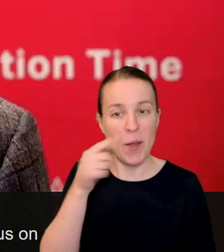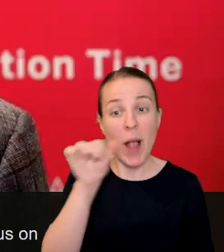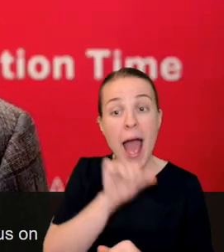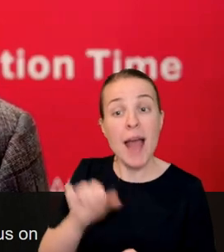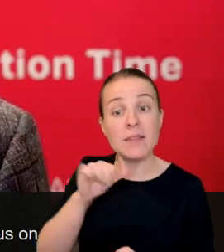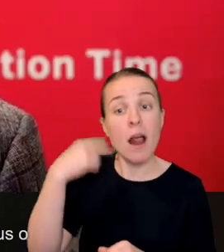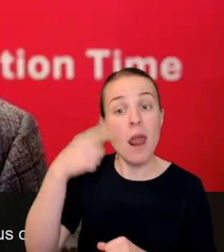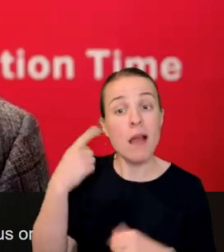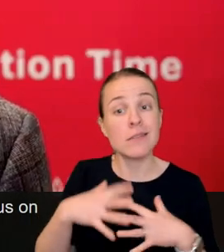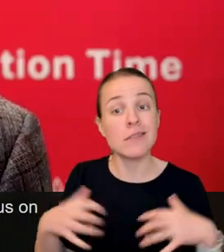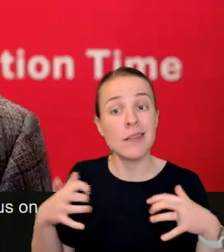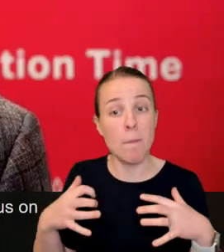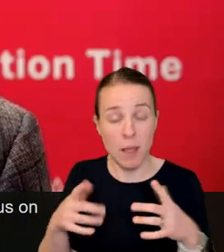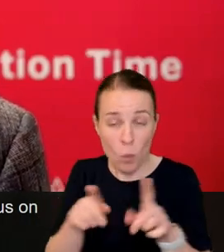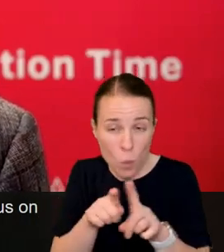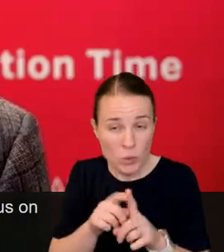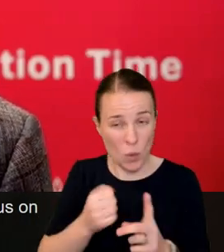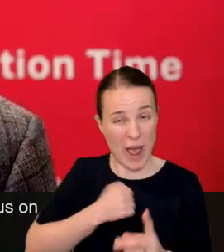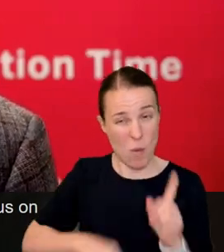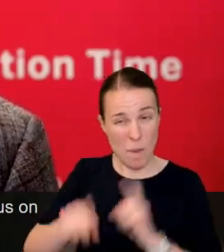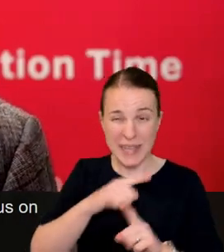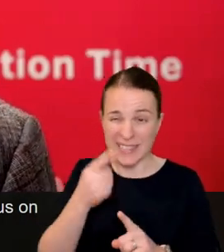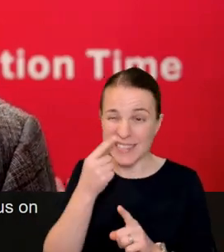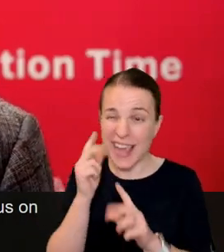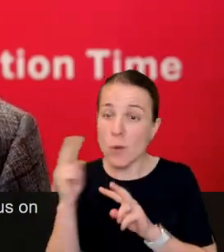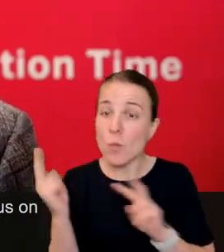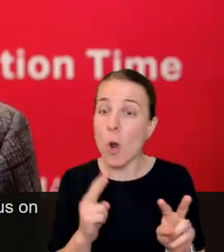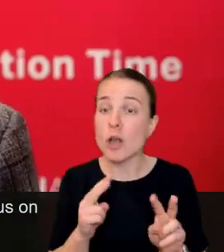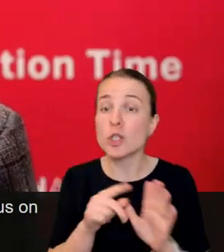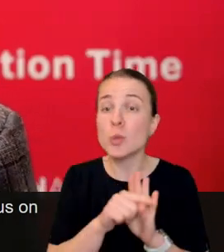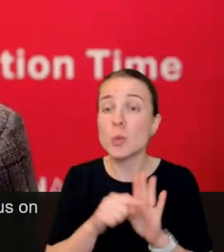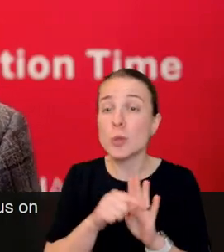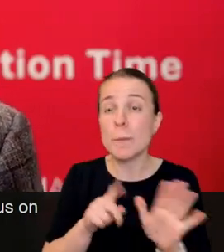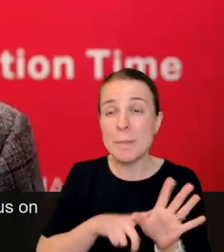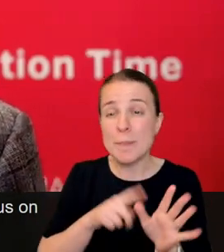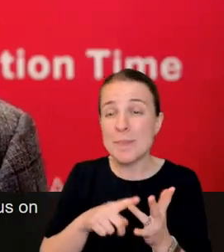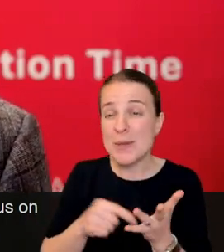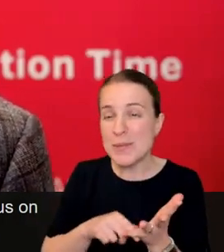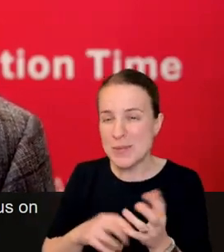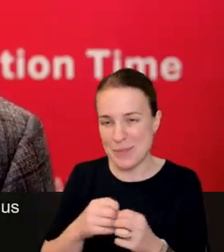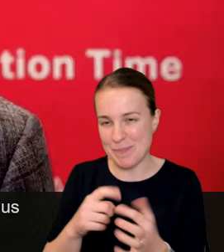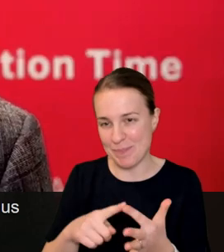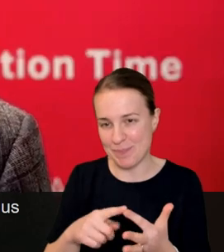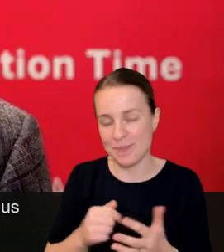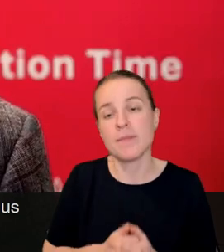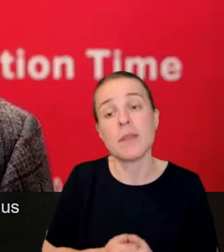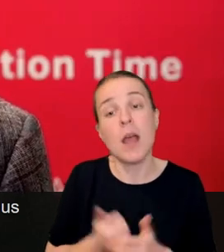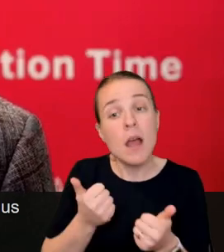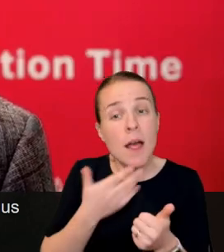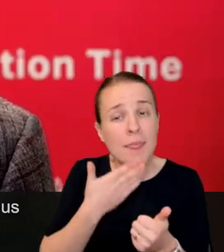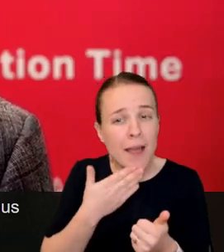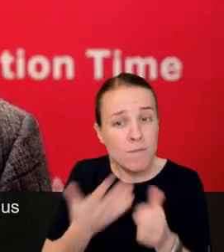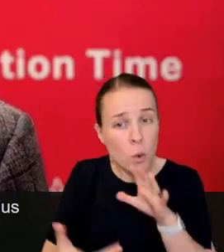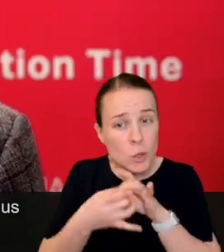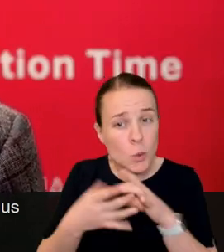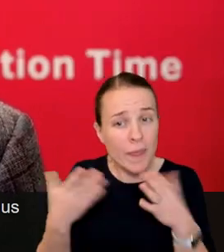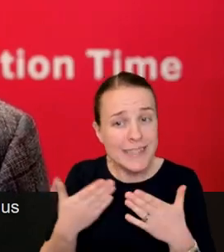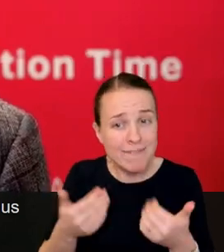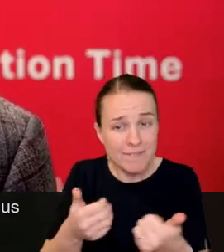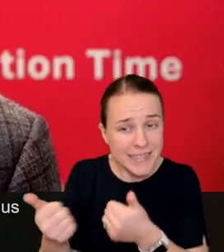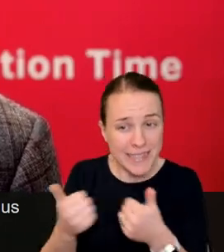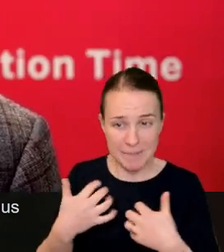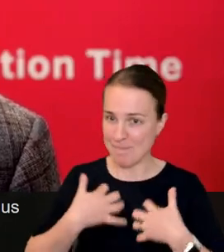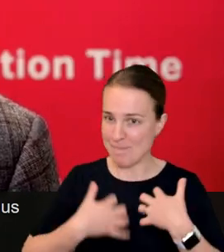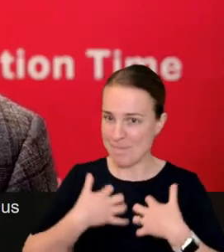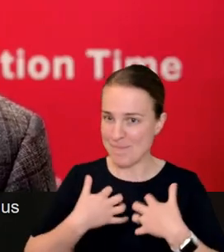meetings on YouTube. So thank you once again for joining us tonight online, and I very much look forward to answering your questions